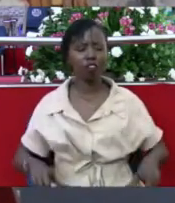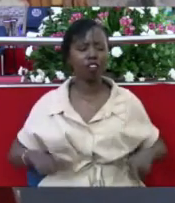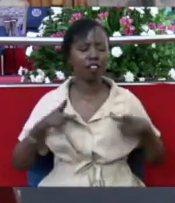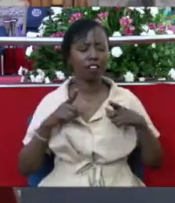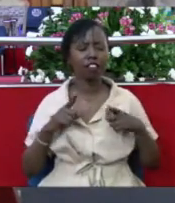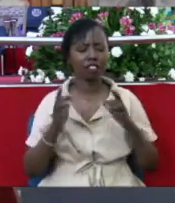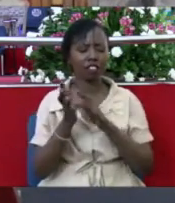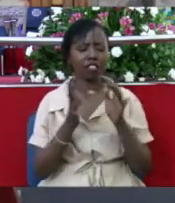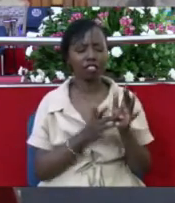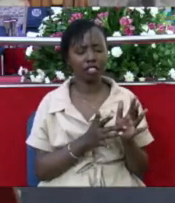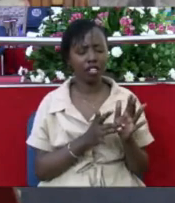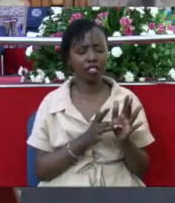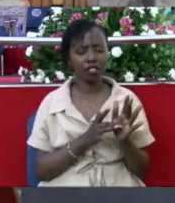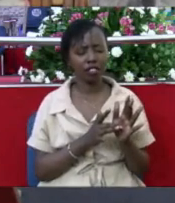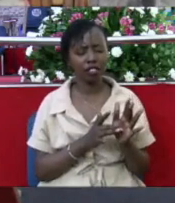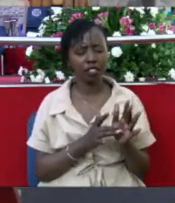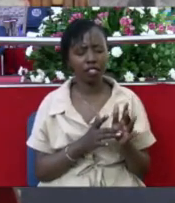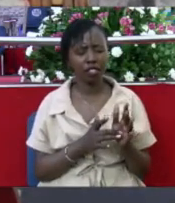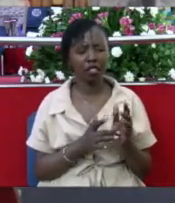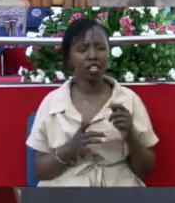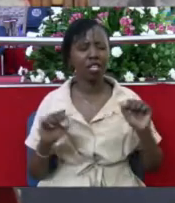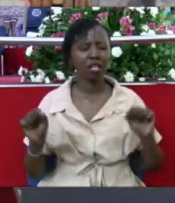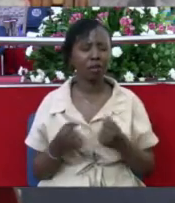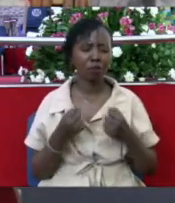in the book of life. Jesus,